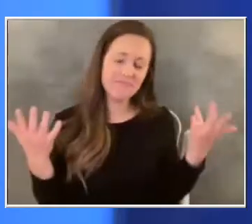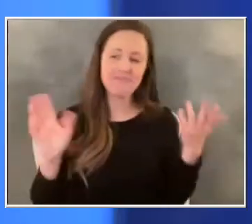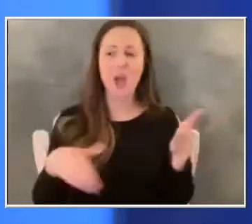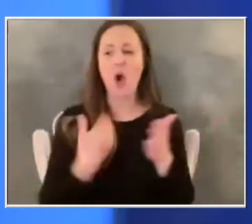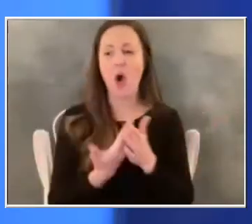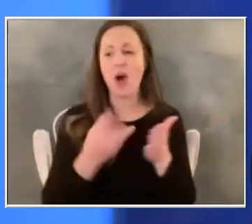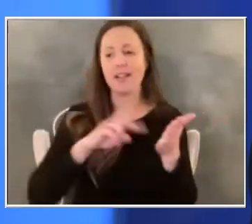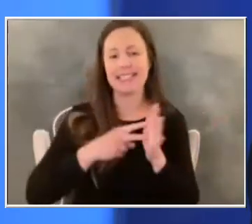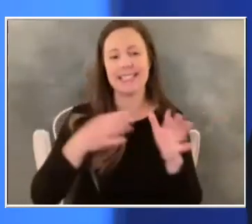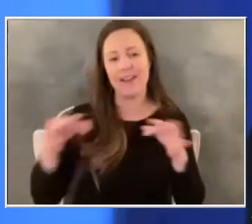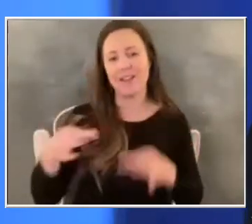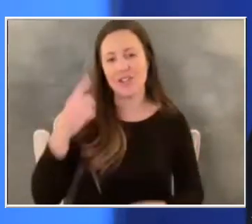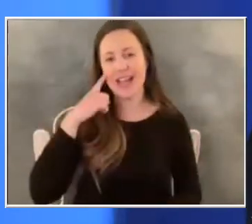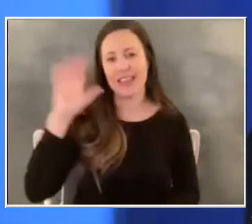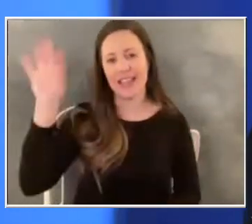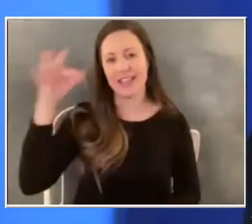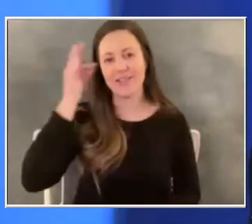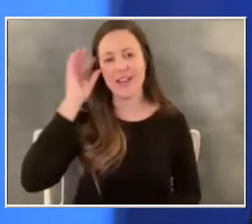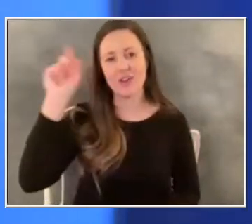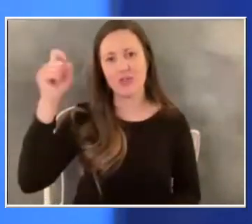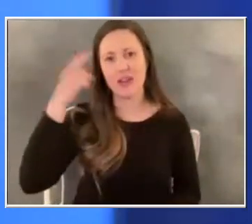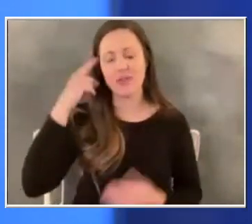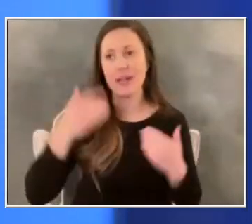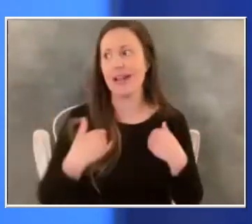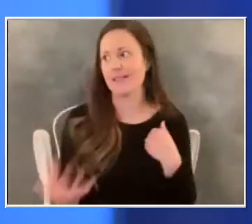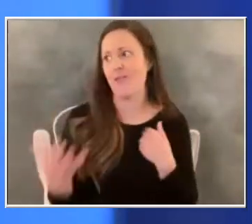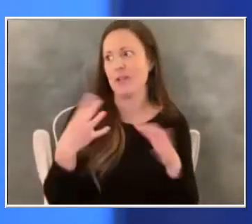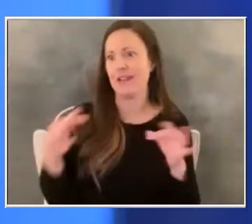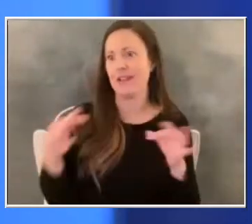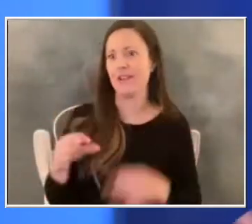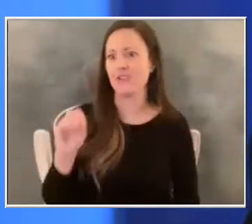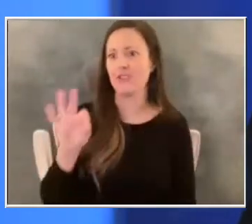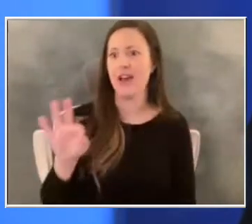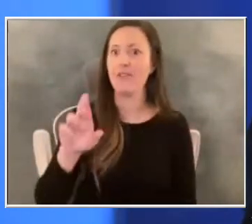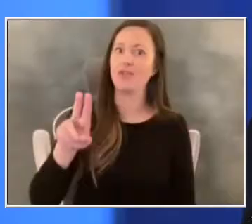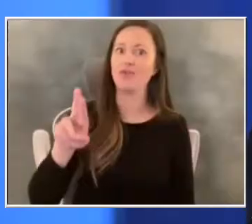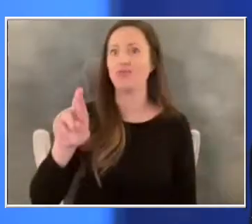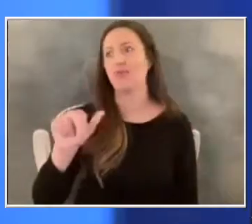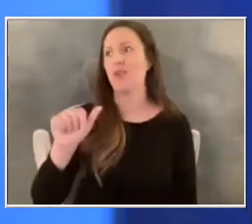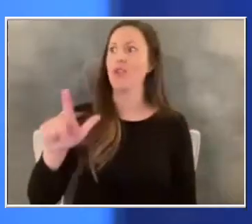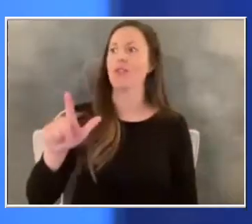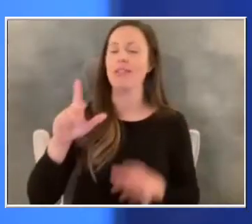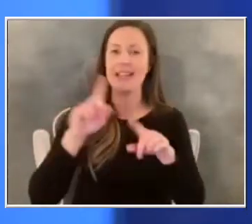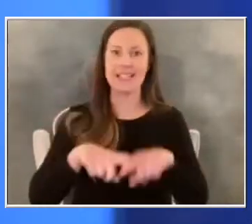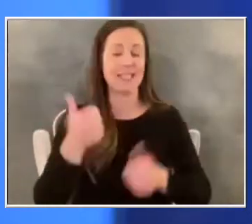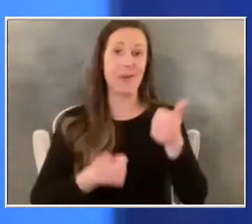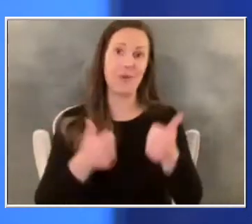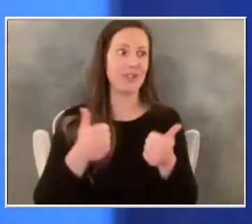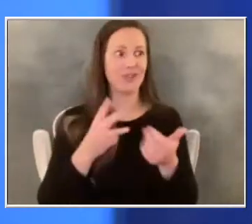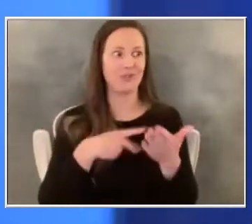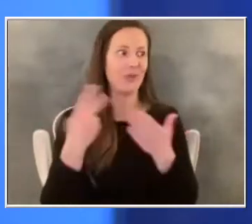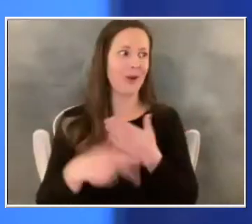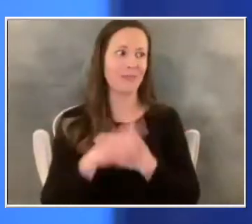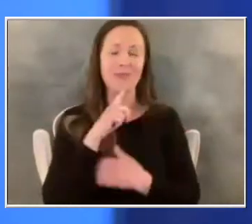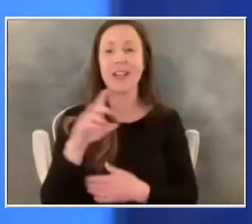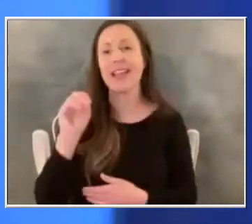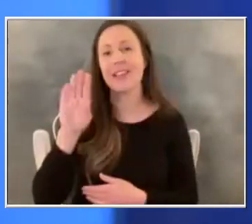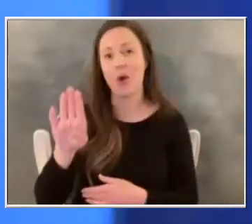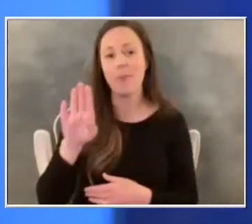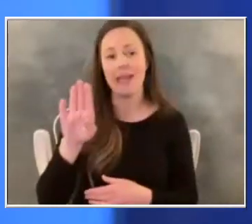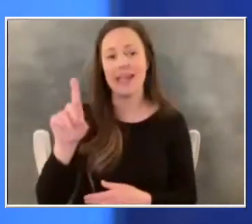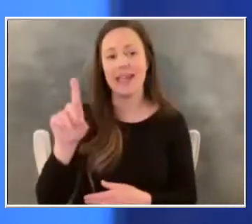federal government has 4 definitions of rural, and it depends on which program. And so the OB deserts are very similar in terms